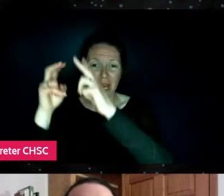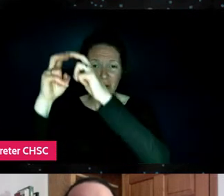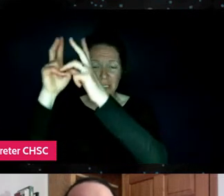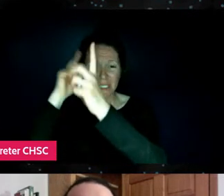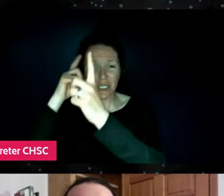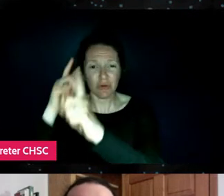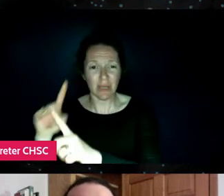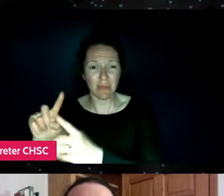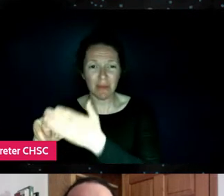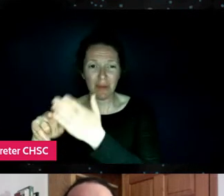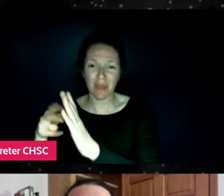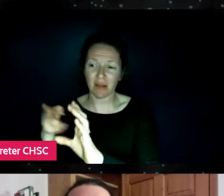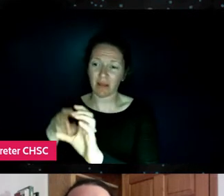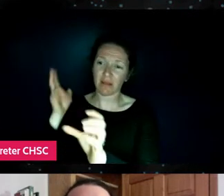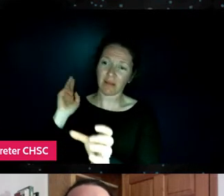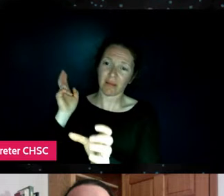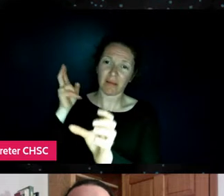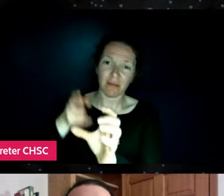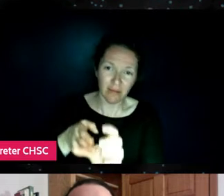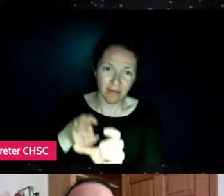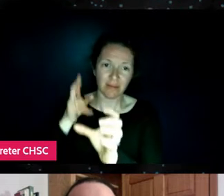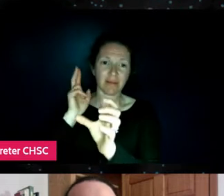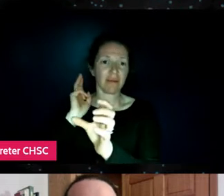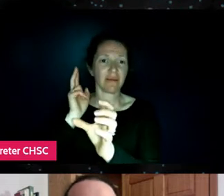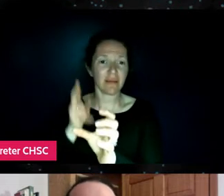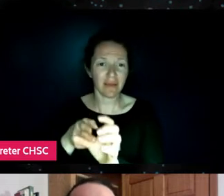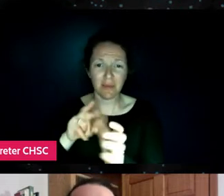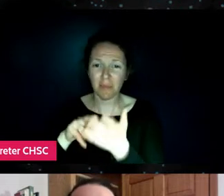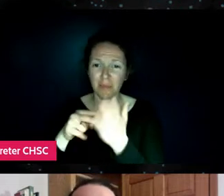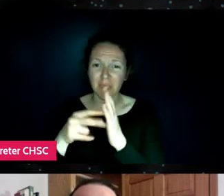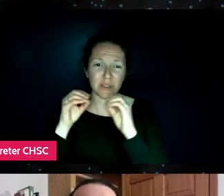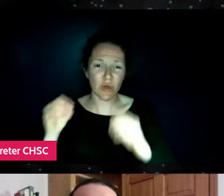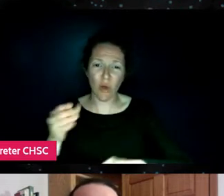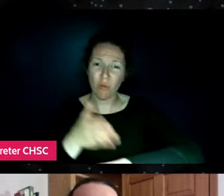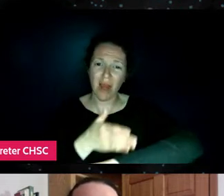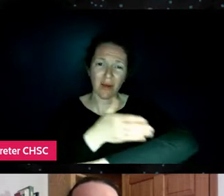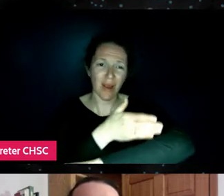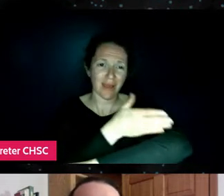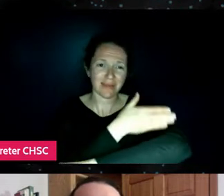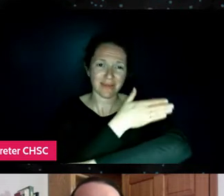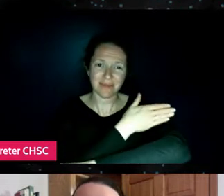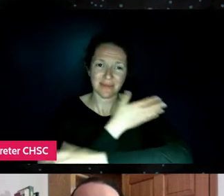do much progress at all. You know, and so it can